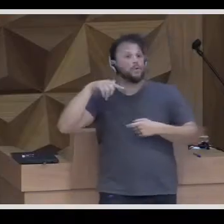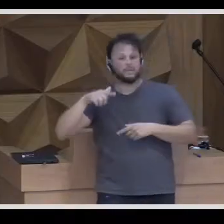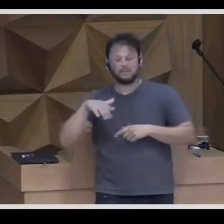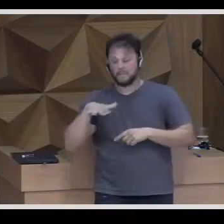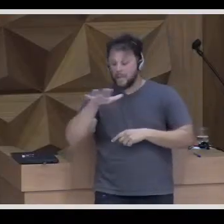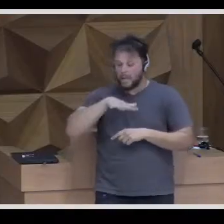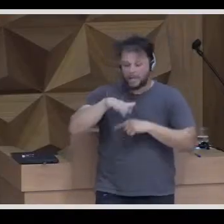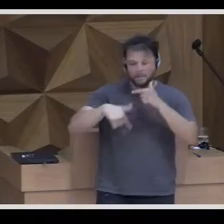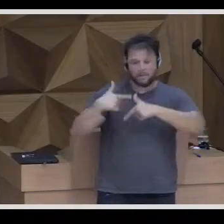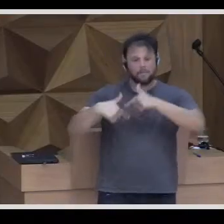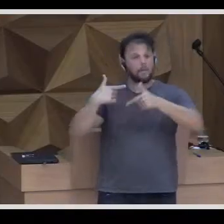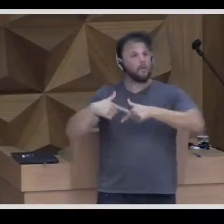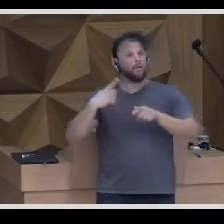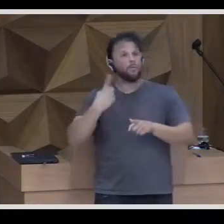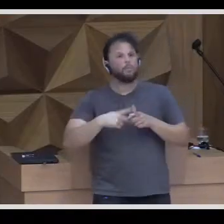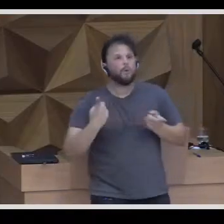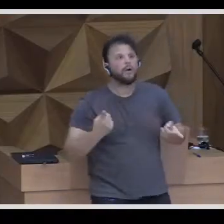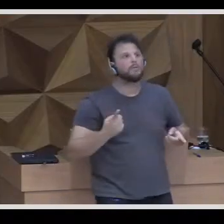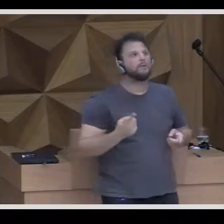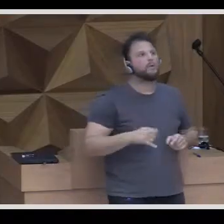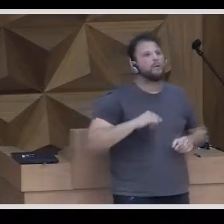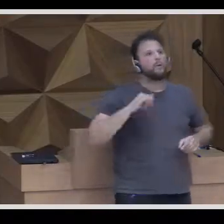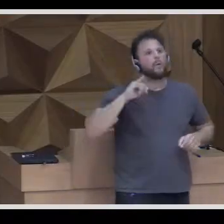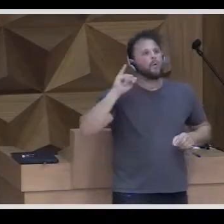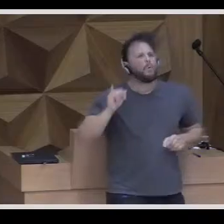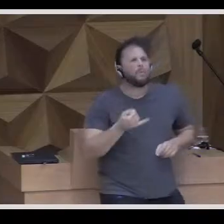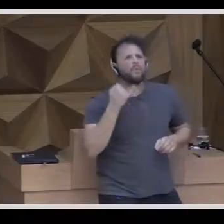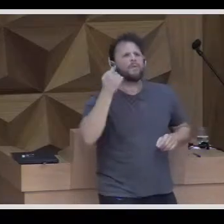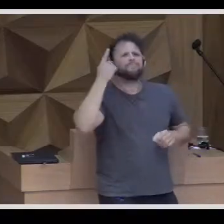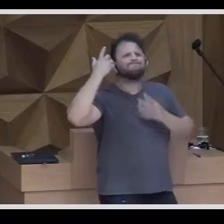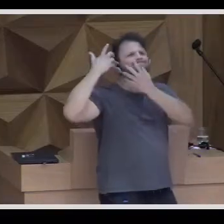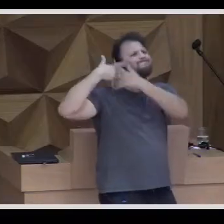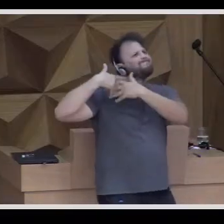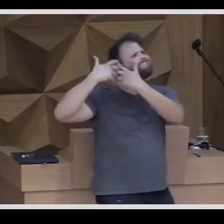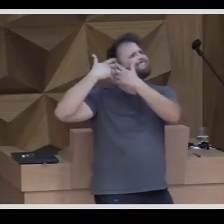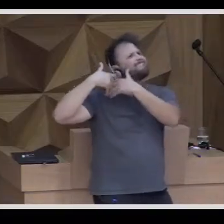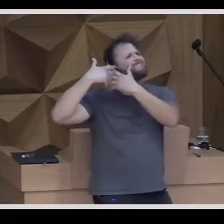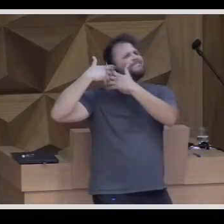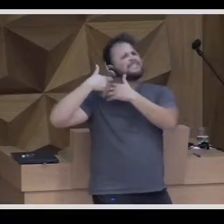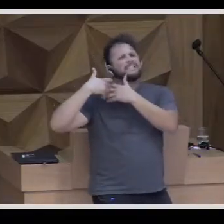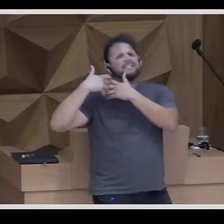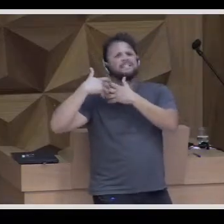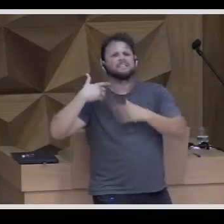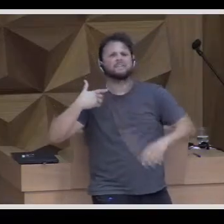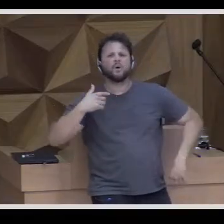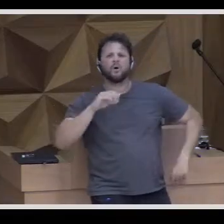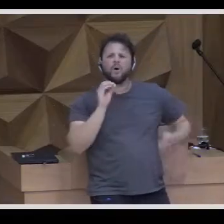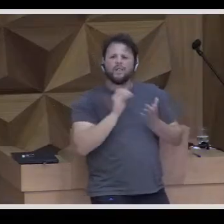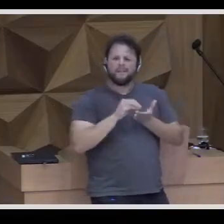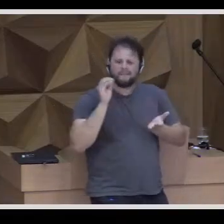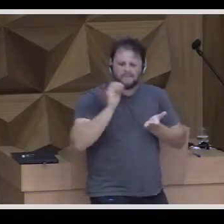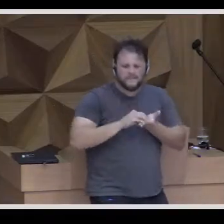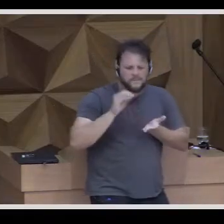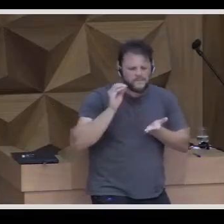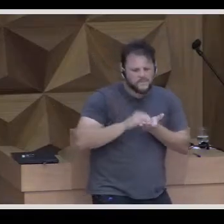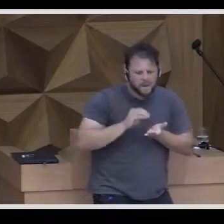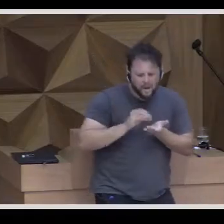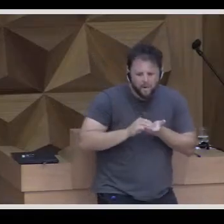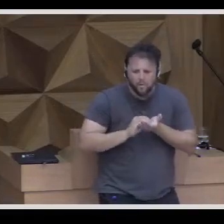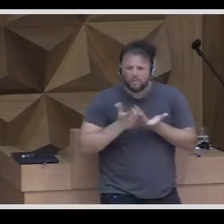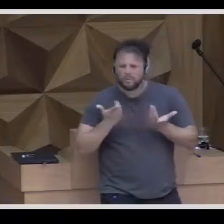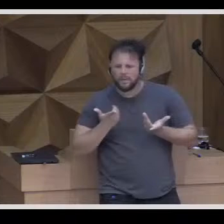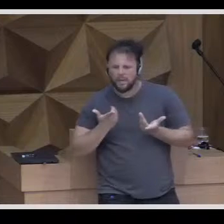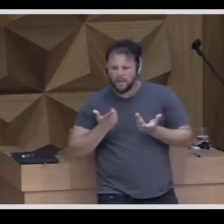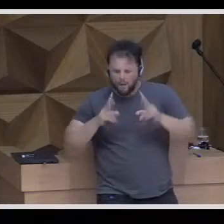no hint of HCI or no even remote mention of a user other than sometimes old people,